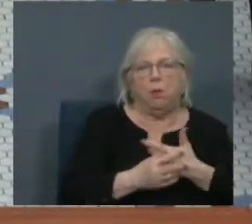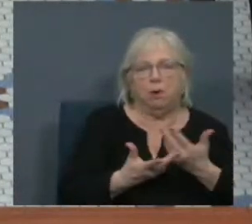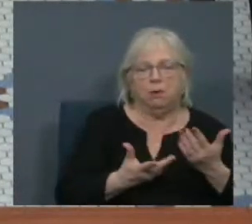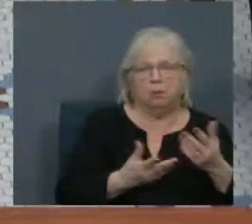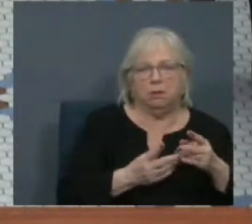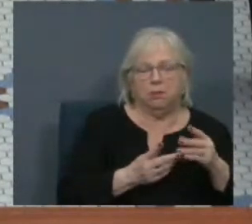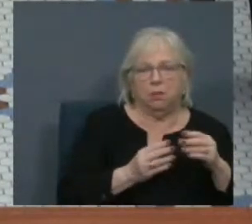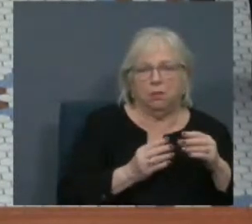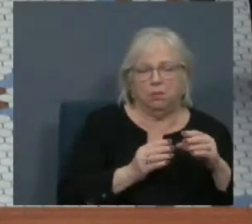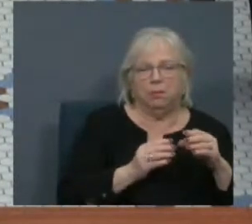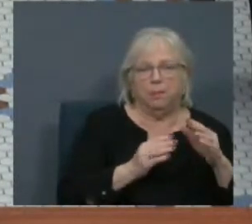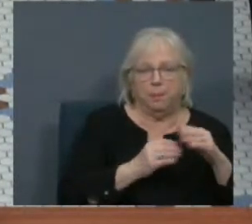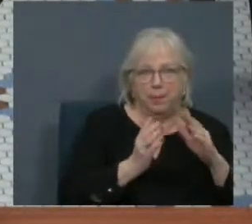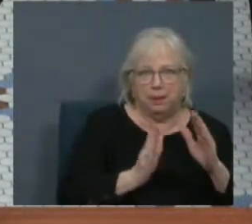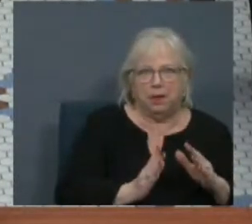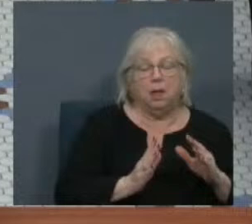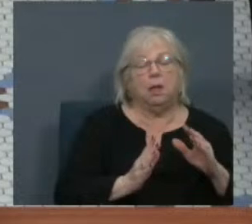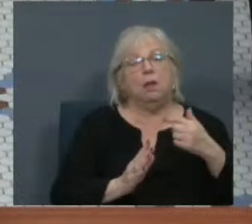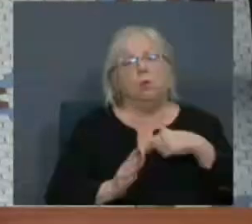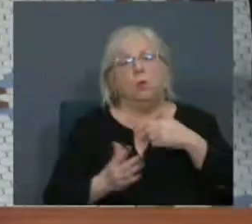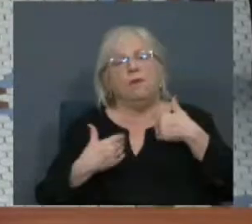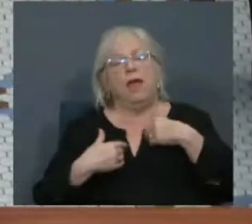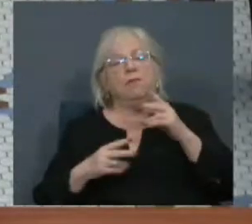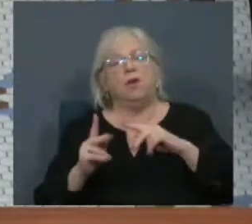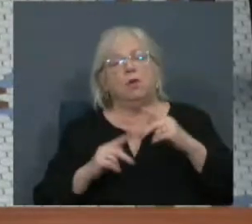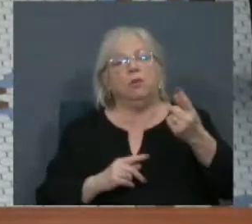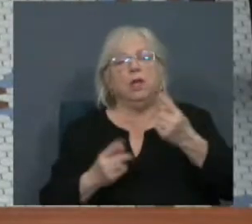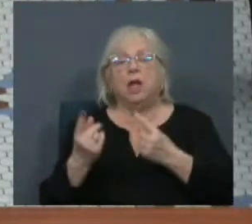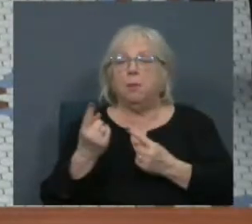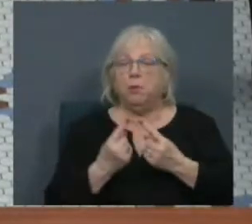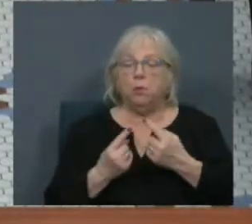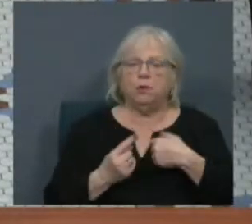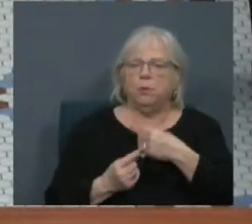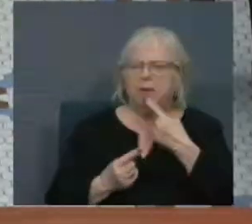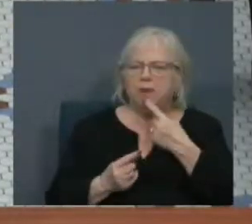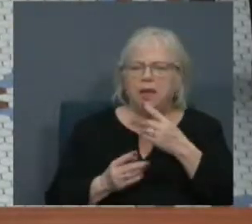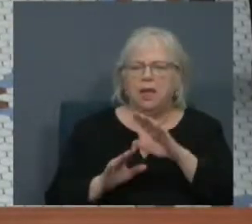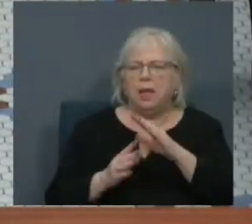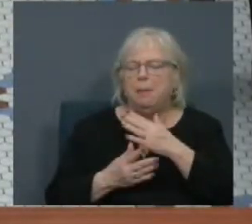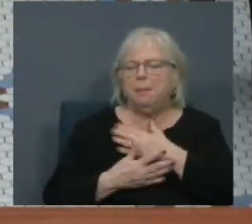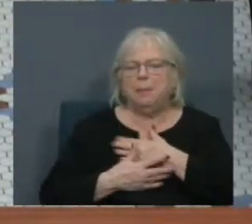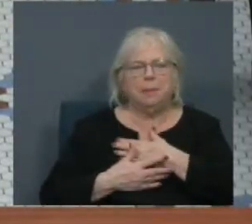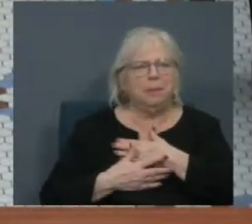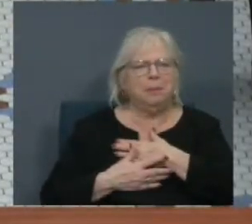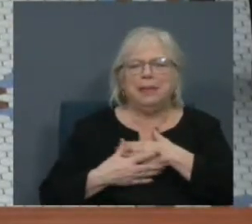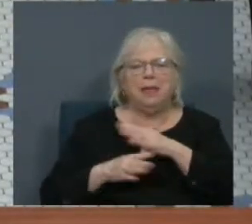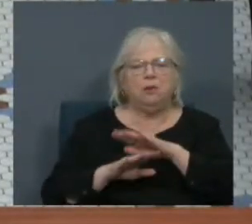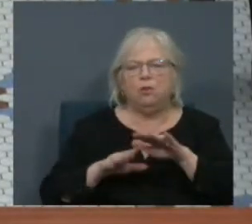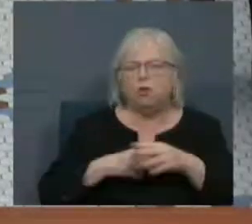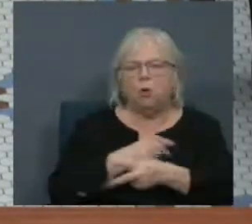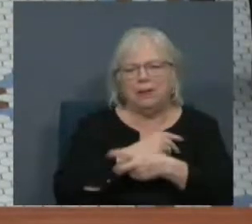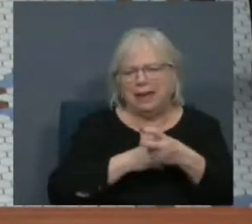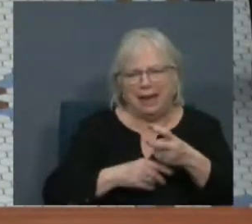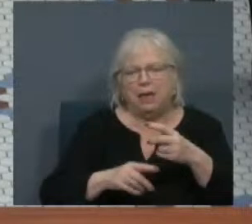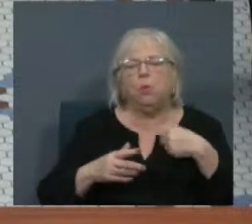So we have had folks come to us and we have said, please don't take this. We will give you the